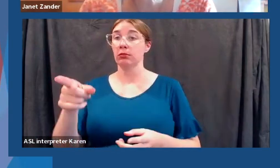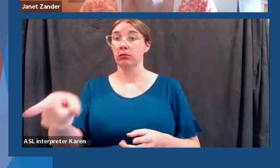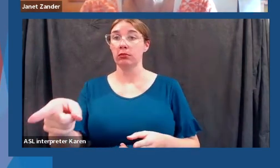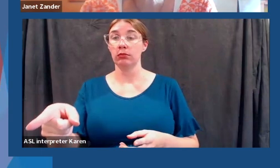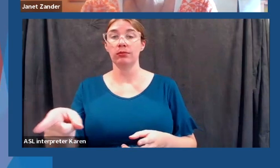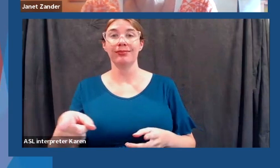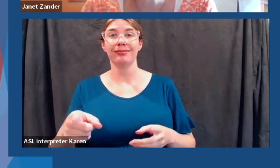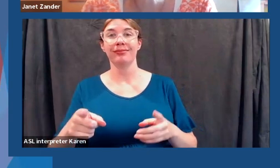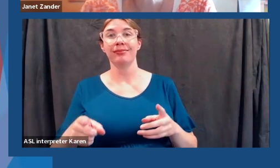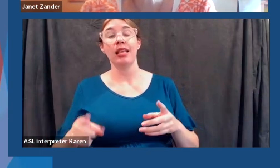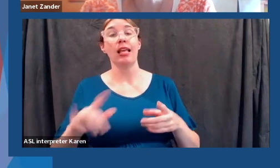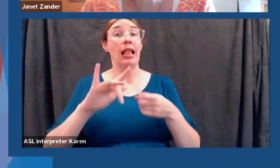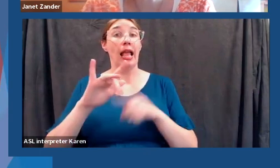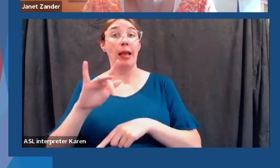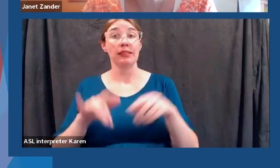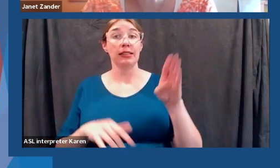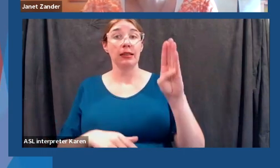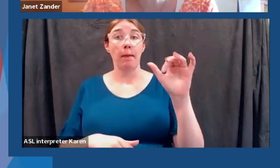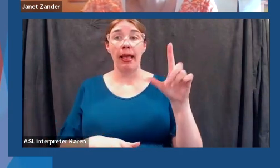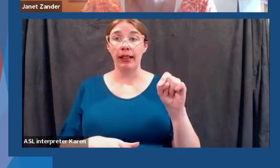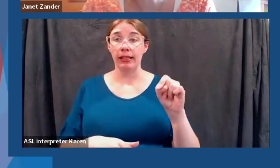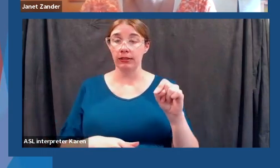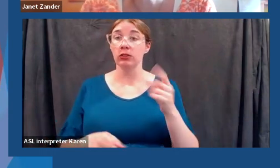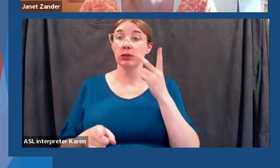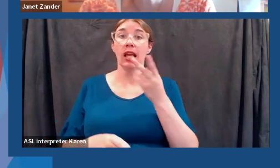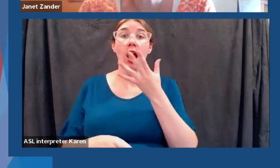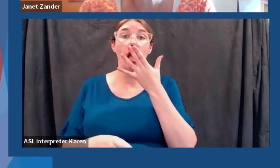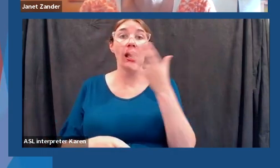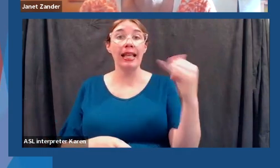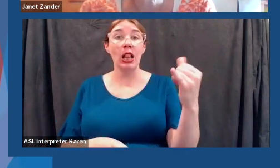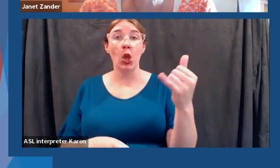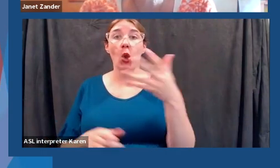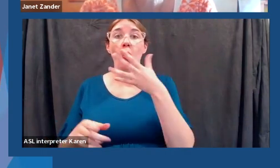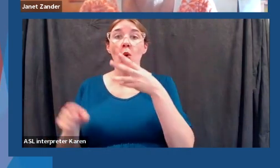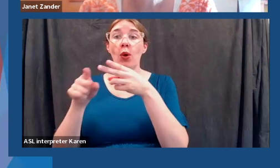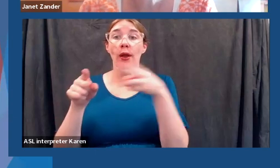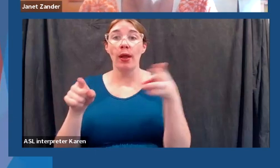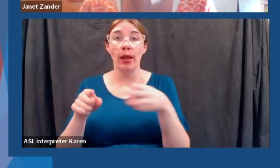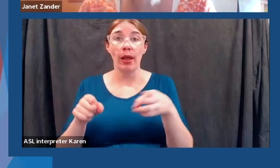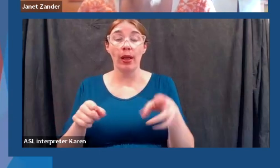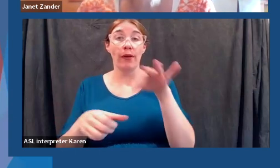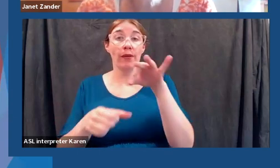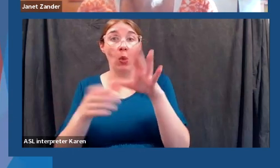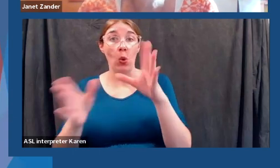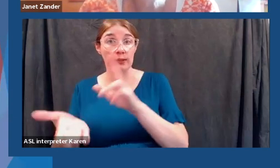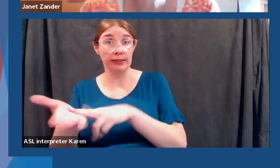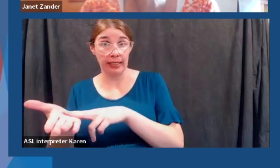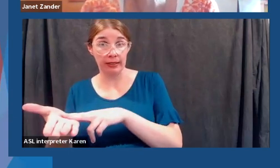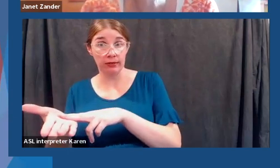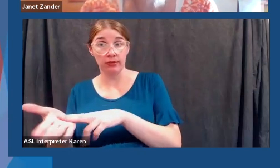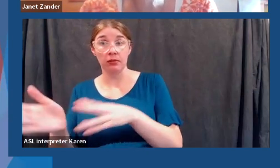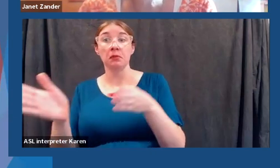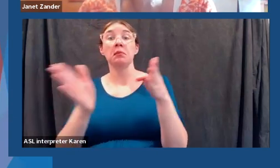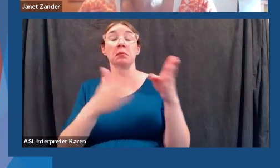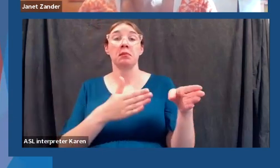absentee ballot certificate, and you can see it's highlighted where the voter themselves would sign and where the